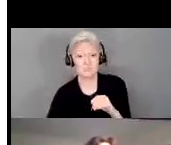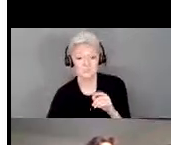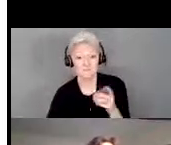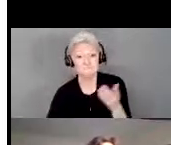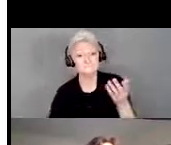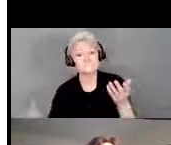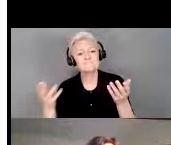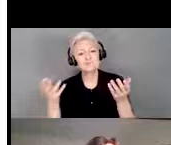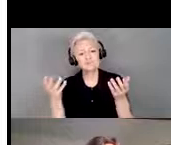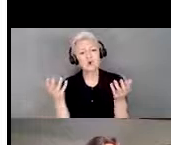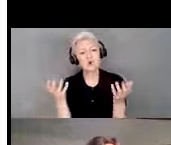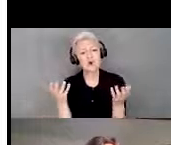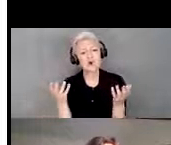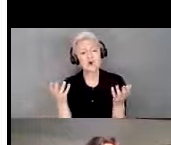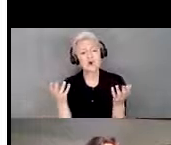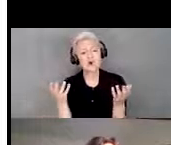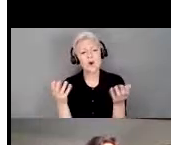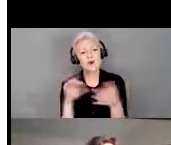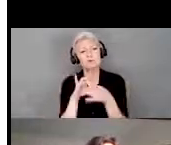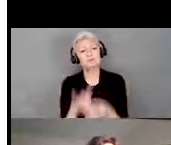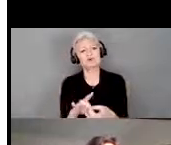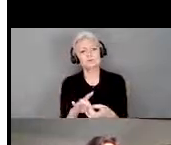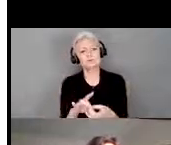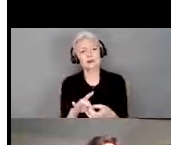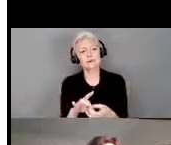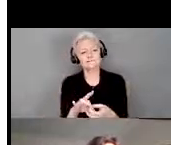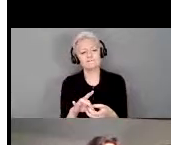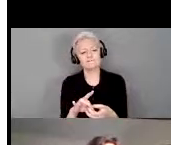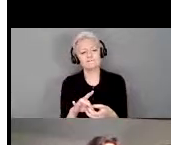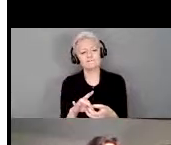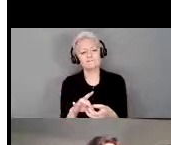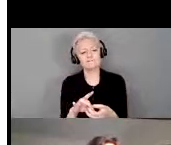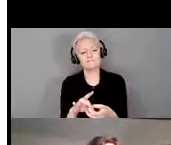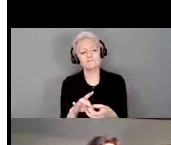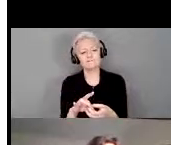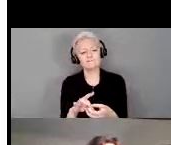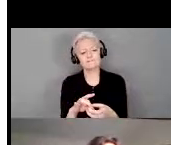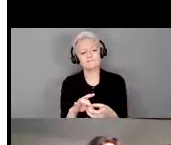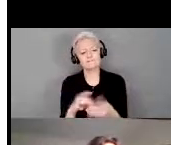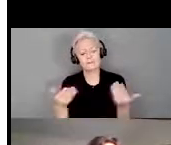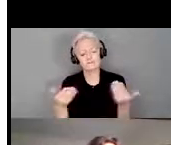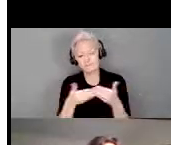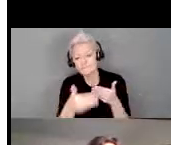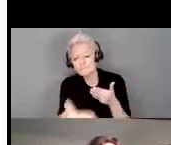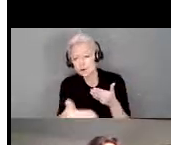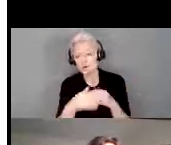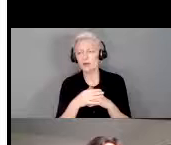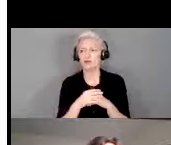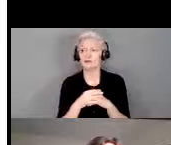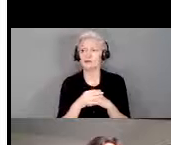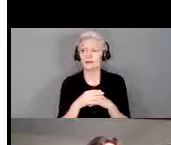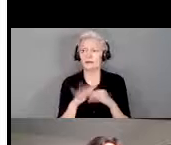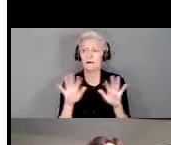So in terms of thinking about moving forward as we are now with